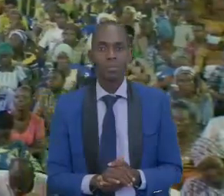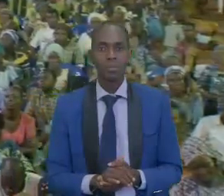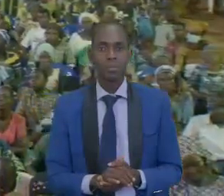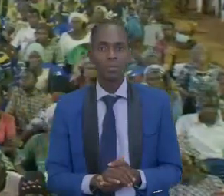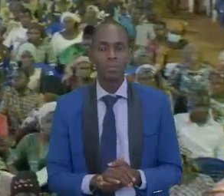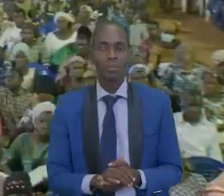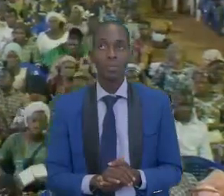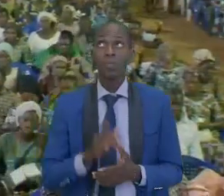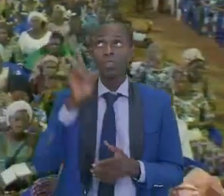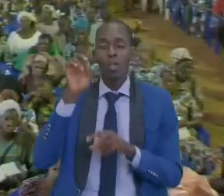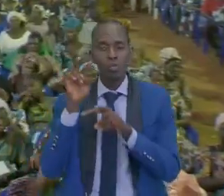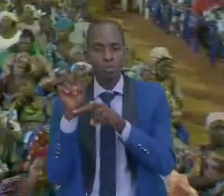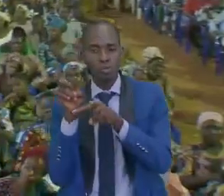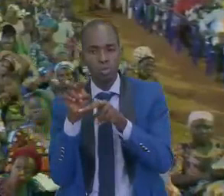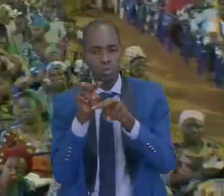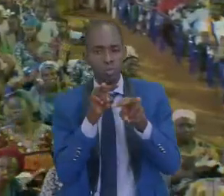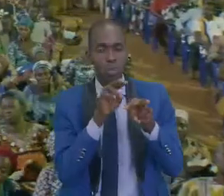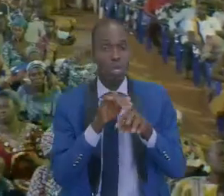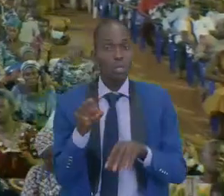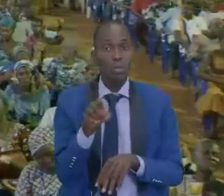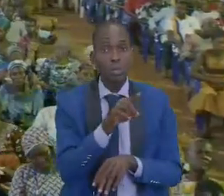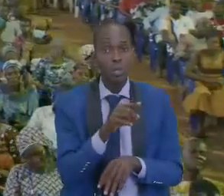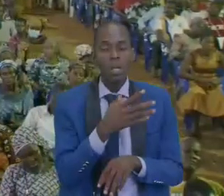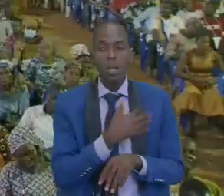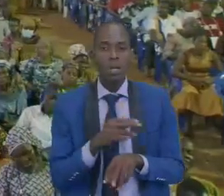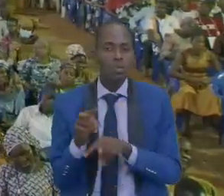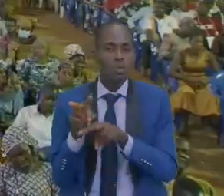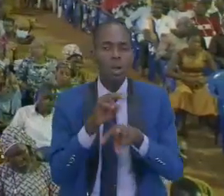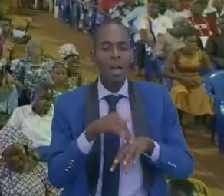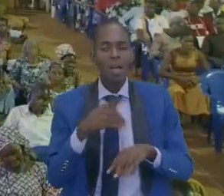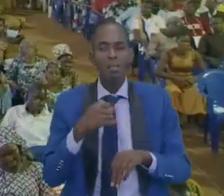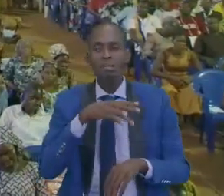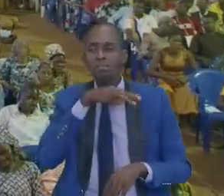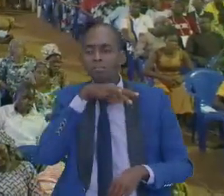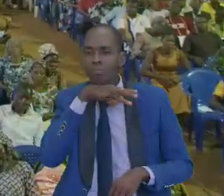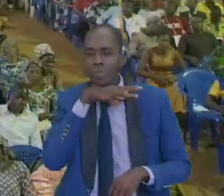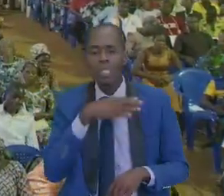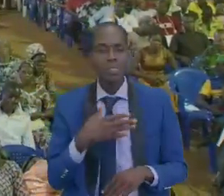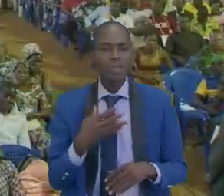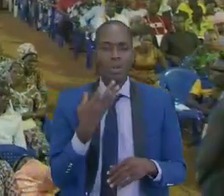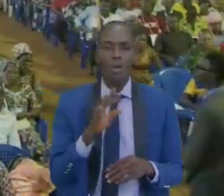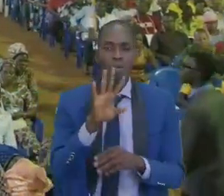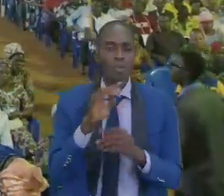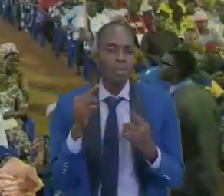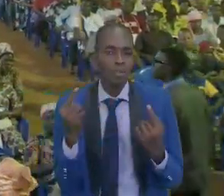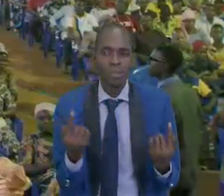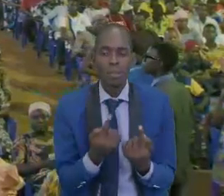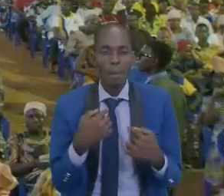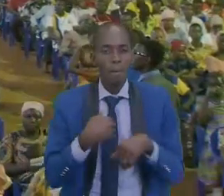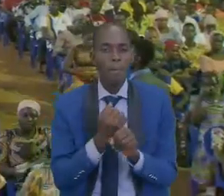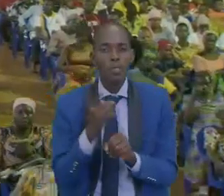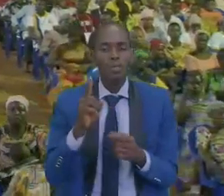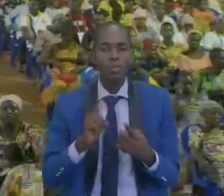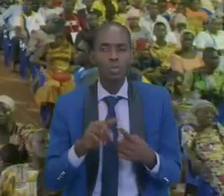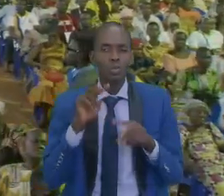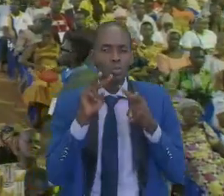He looks at you, and he looks at the pollution and the defilement of your sin, making you dirty